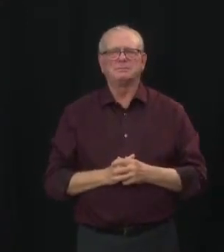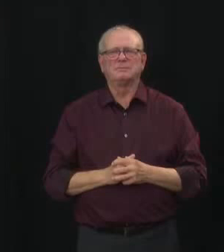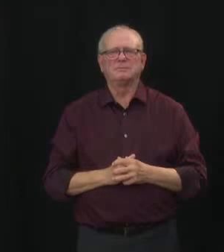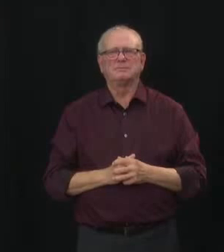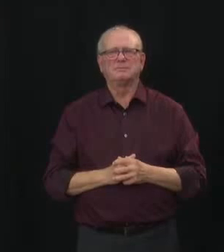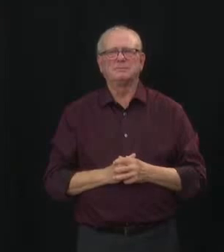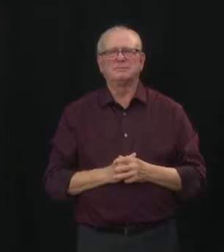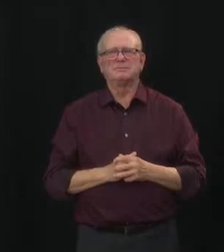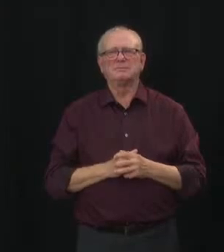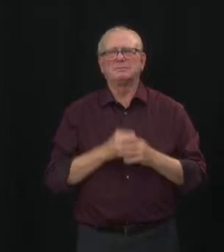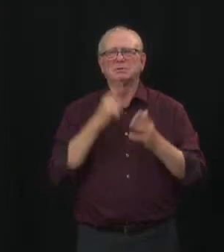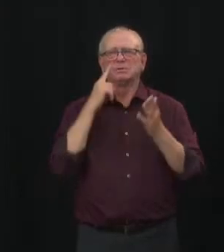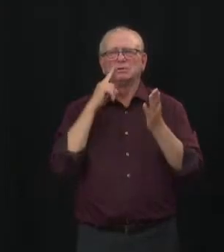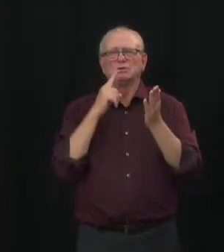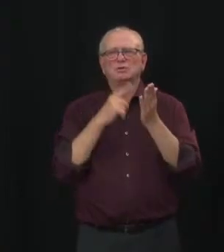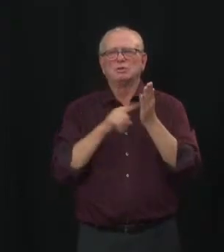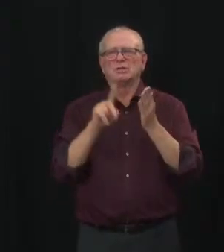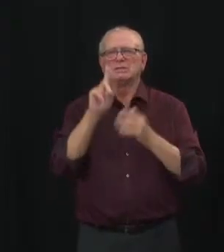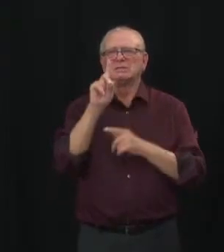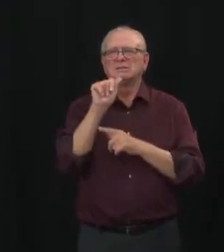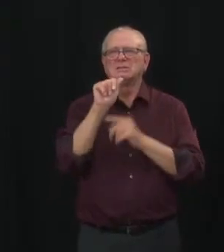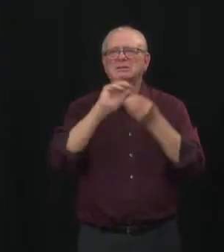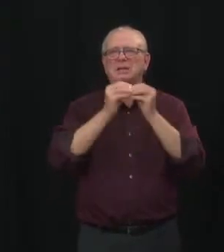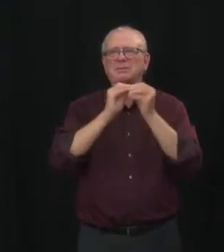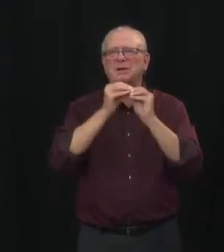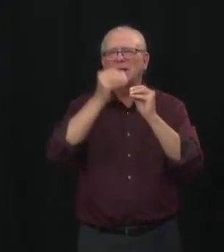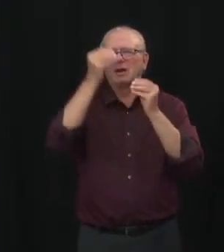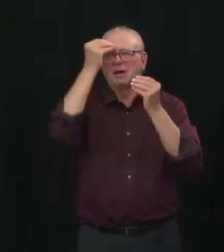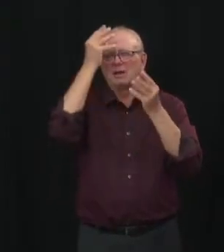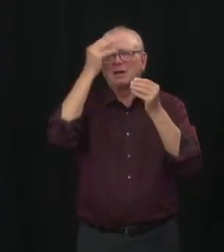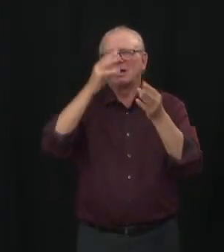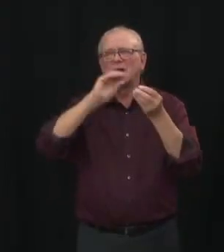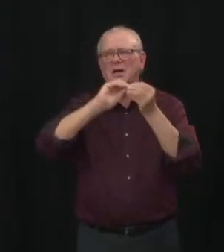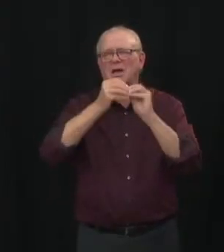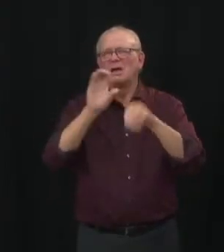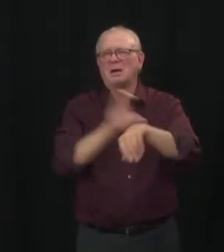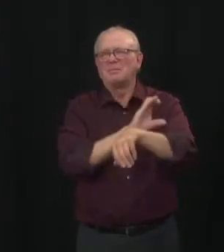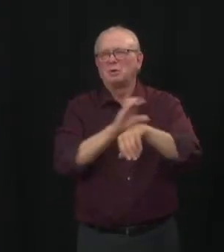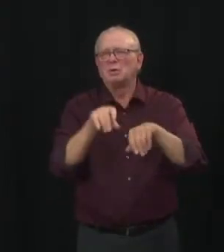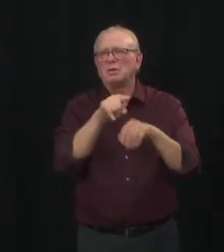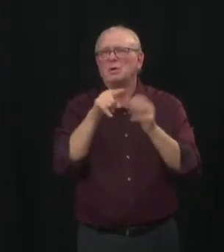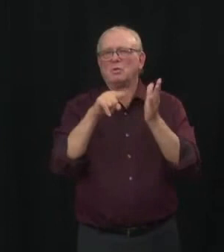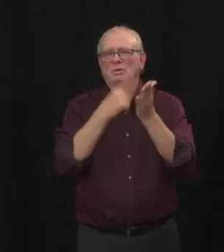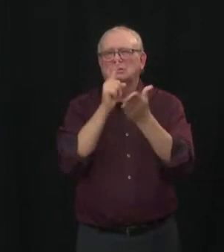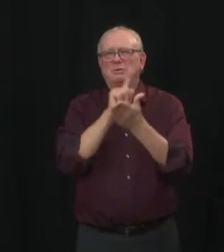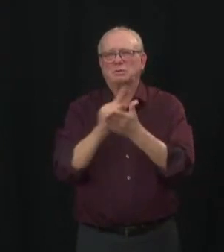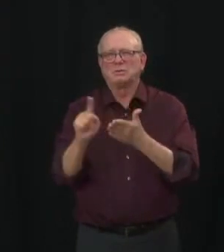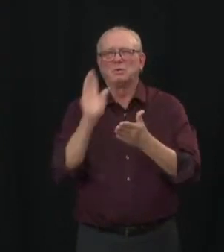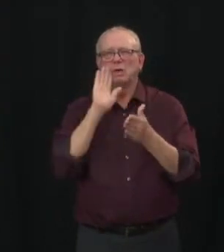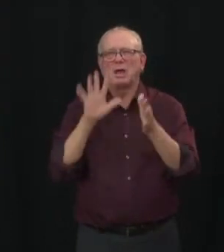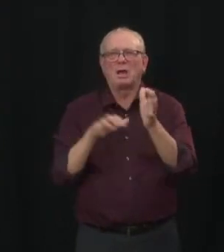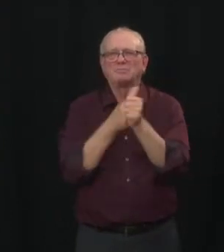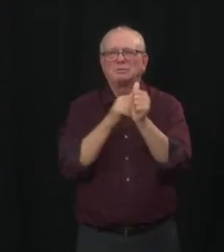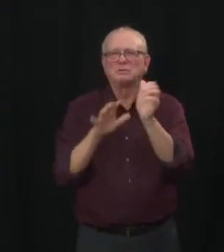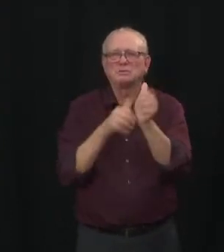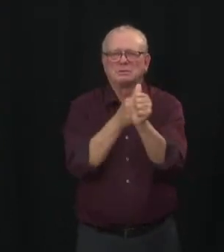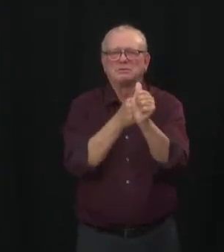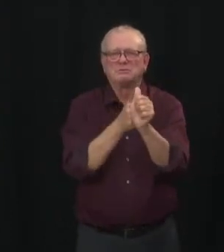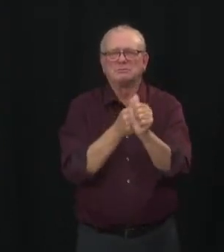data. We're updating this data weekly, and it's useful in helping inform the risk level depending on where we